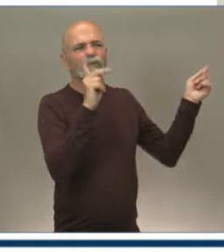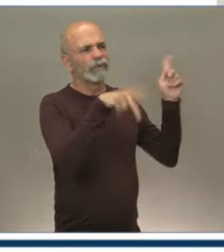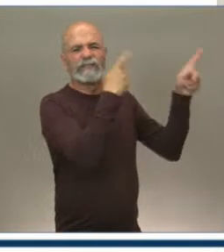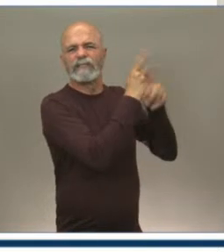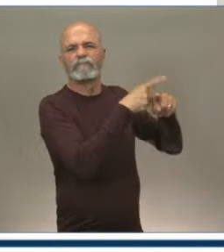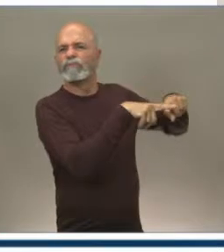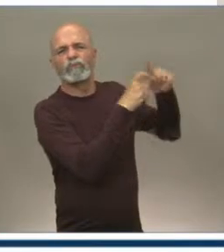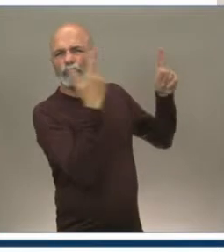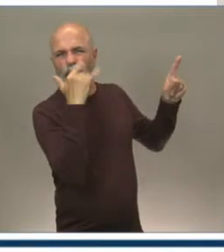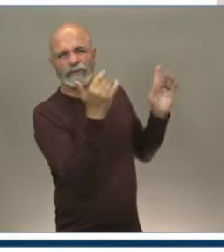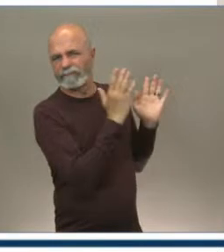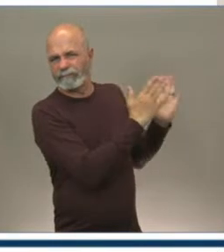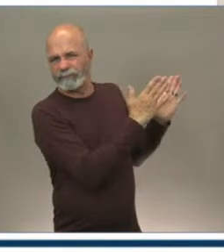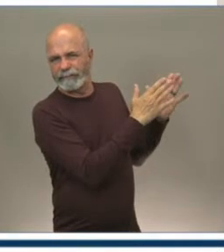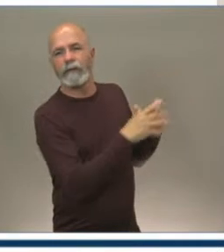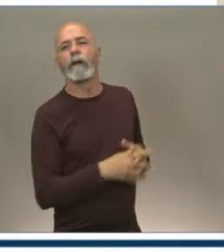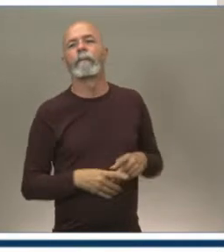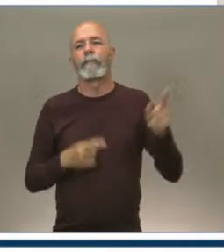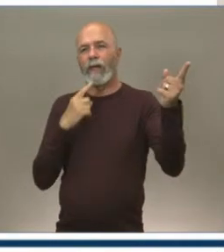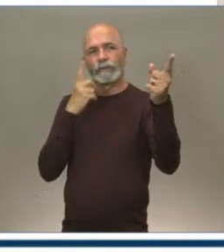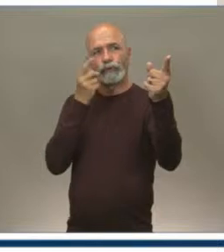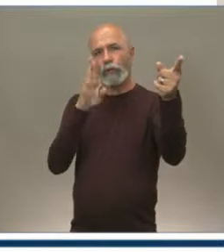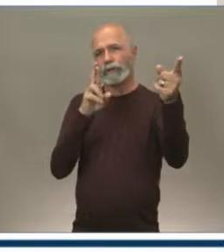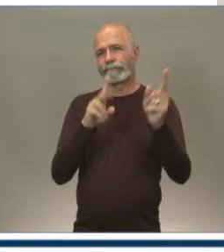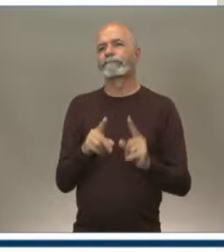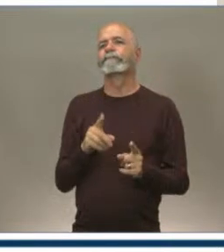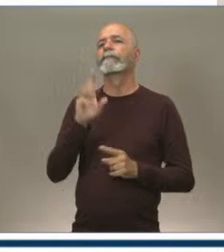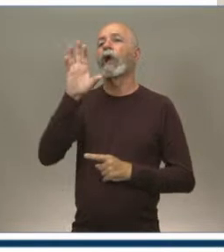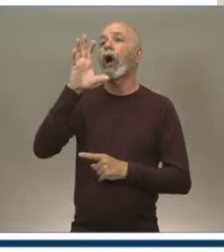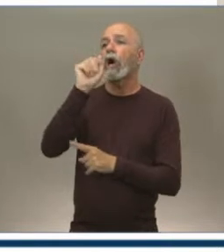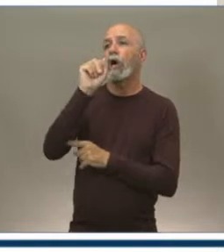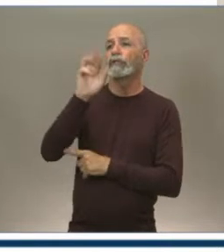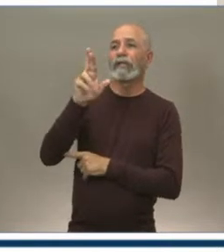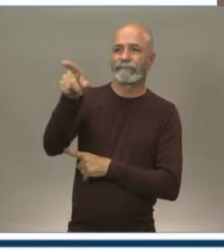Brendan, maybe? You want to take that one? Yeah. Sure, be happy to.